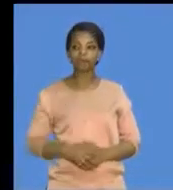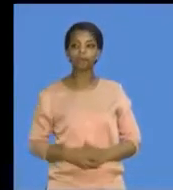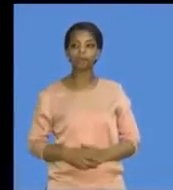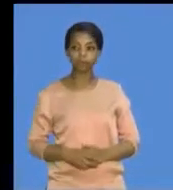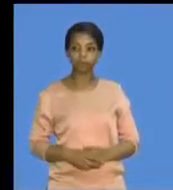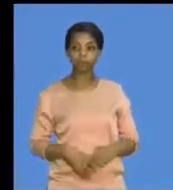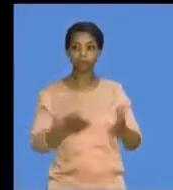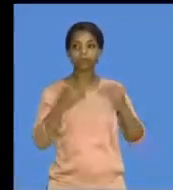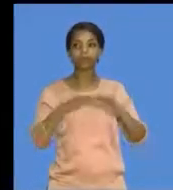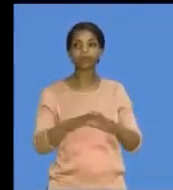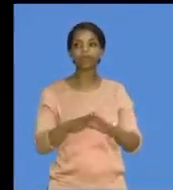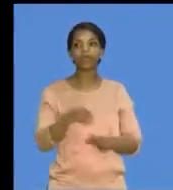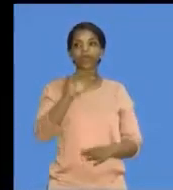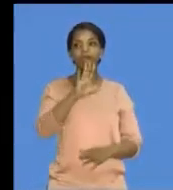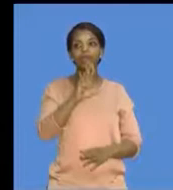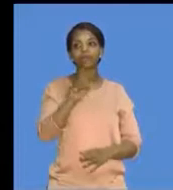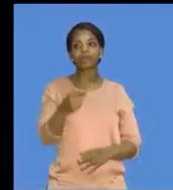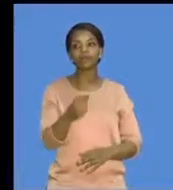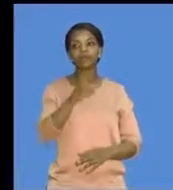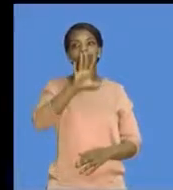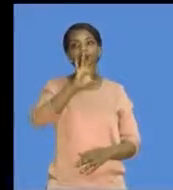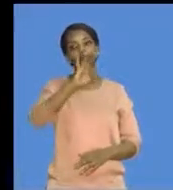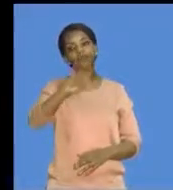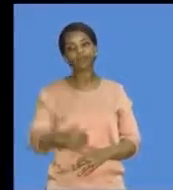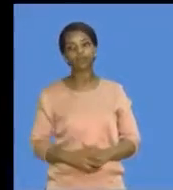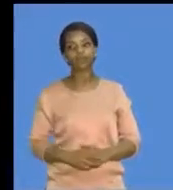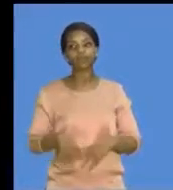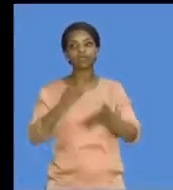5,513. With week four, I had